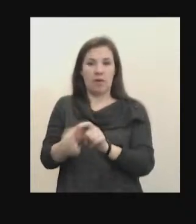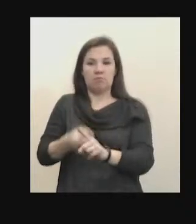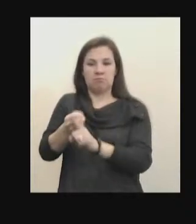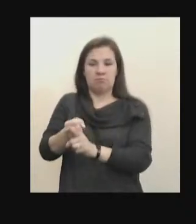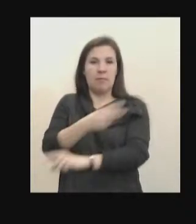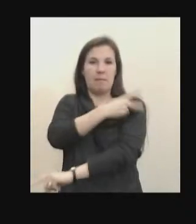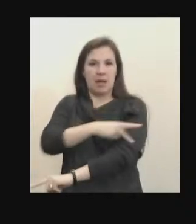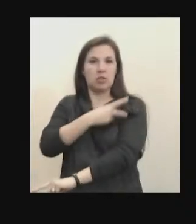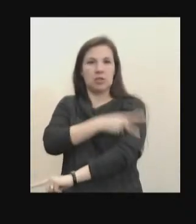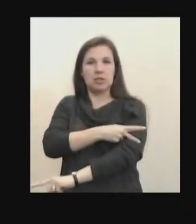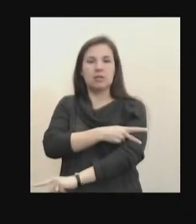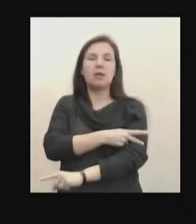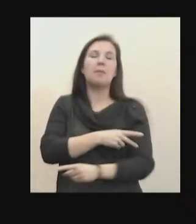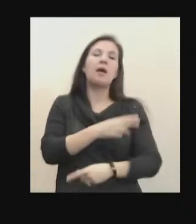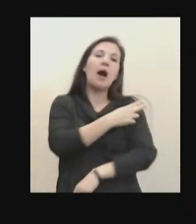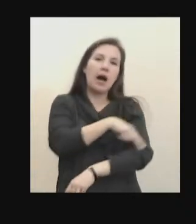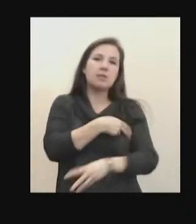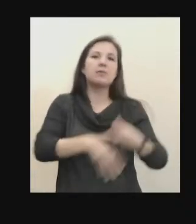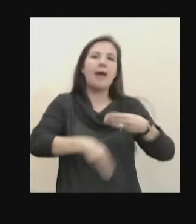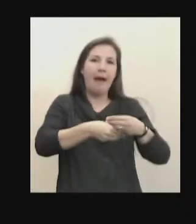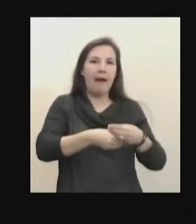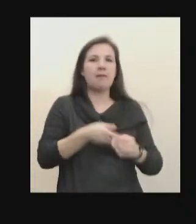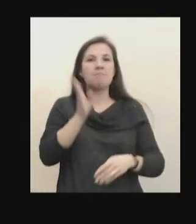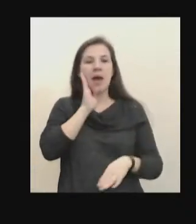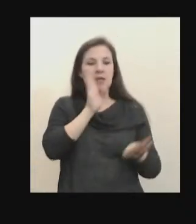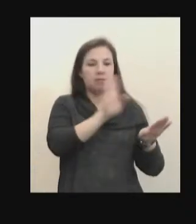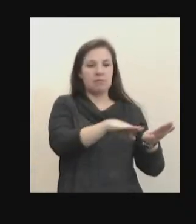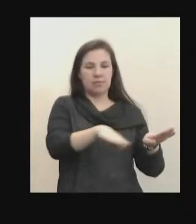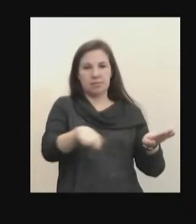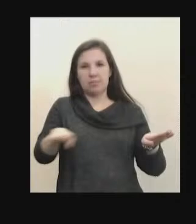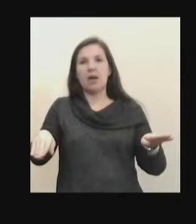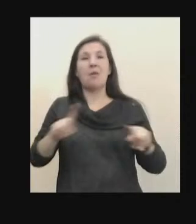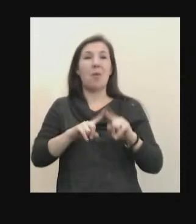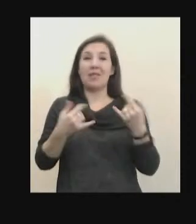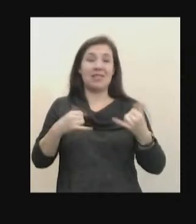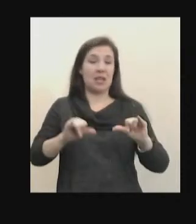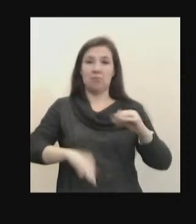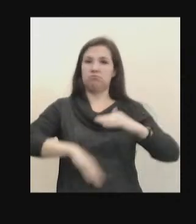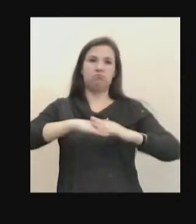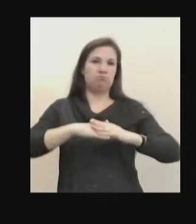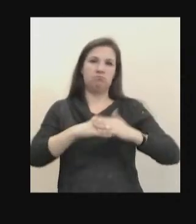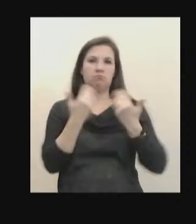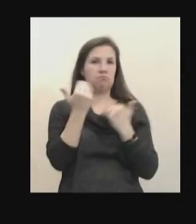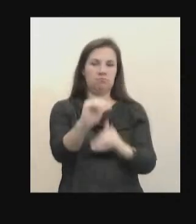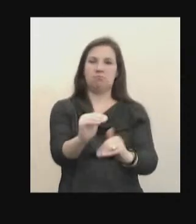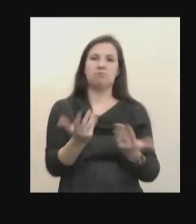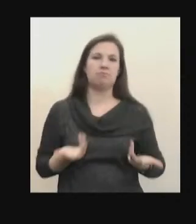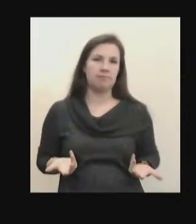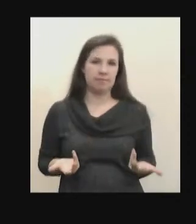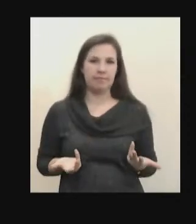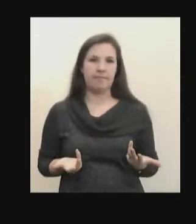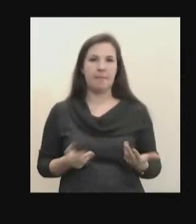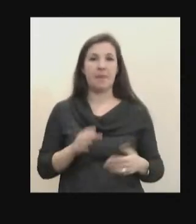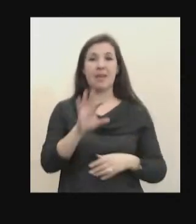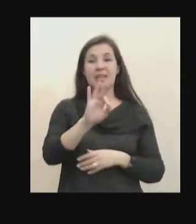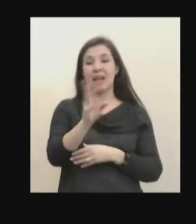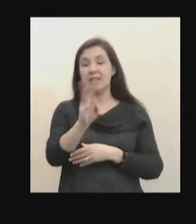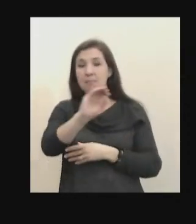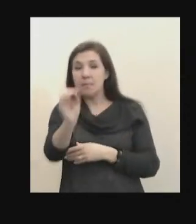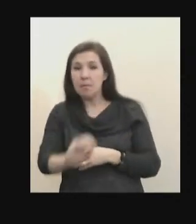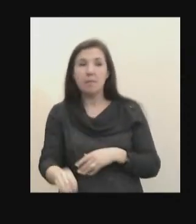add beds, staffed beds, but they're still at or near capacity, 90% total, 86% for